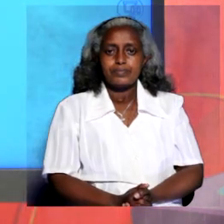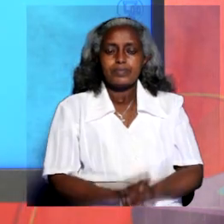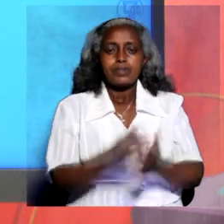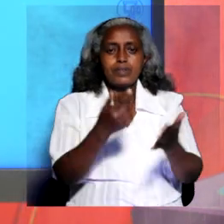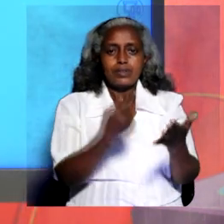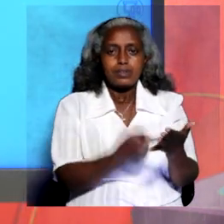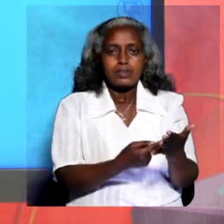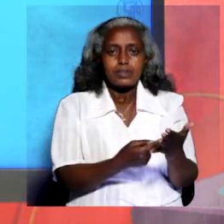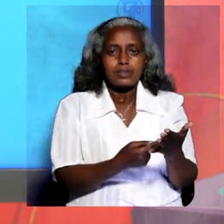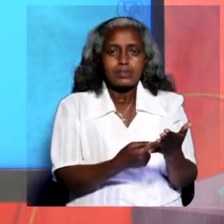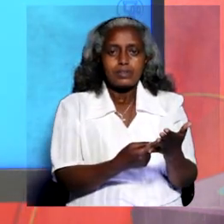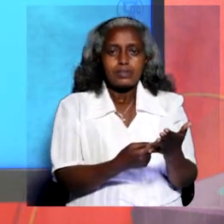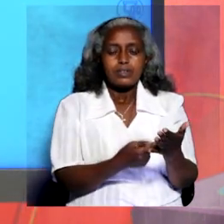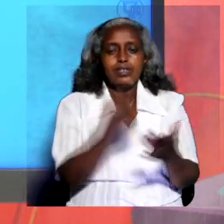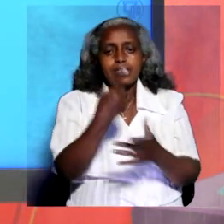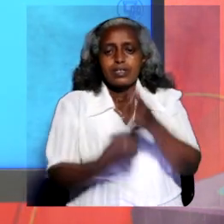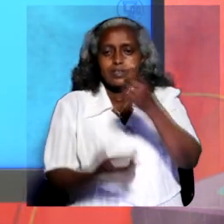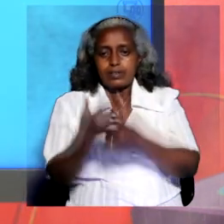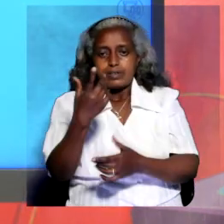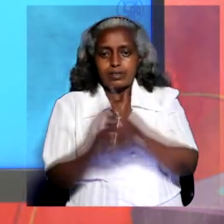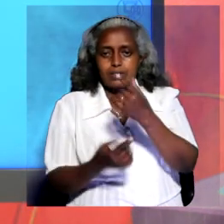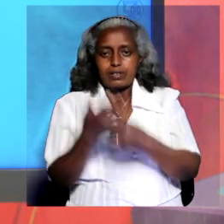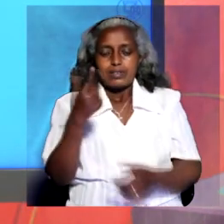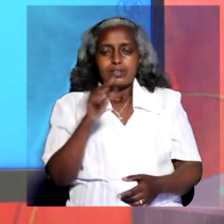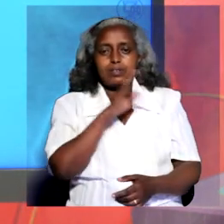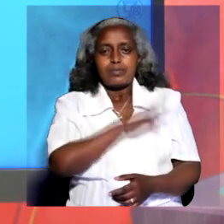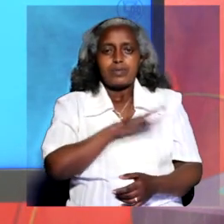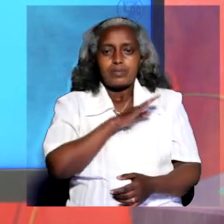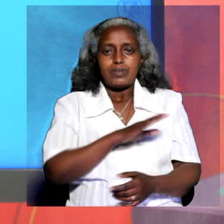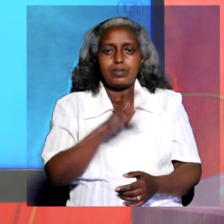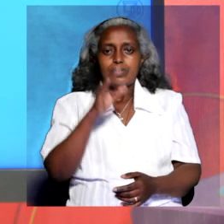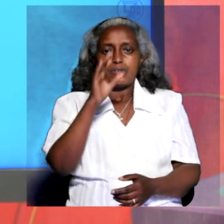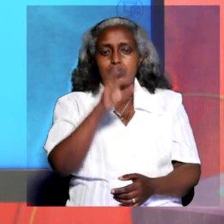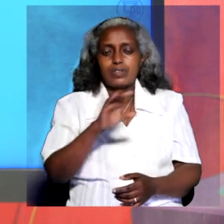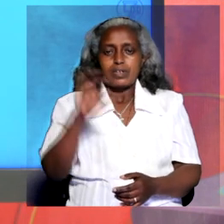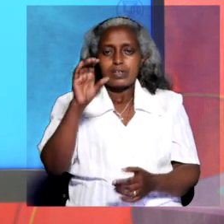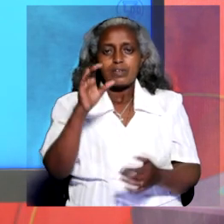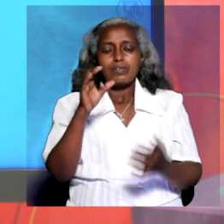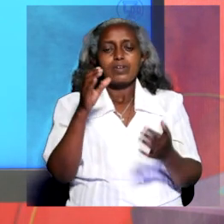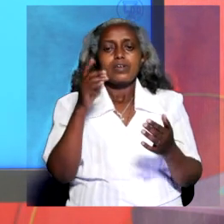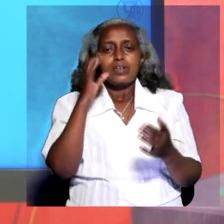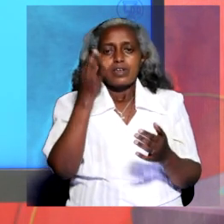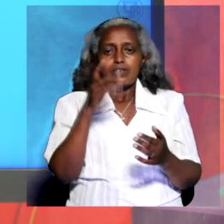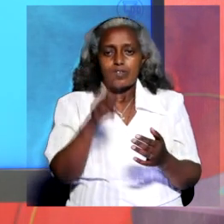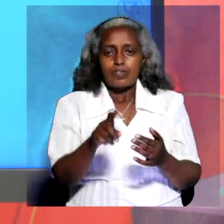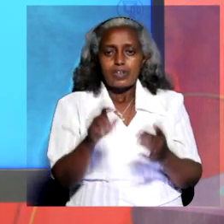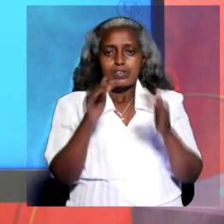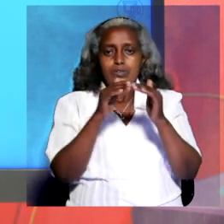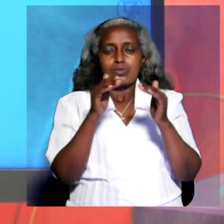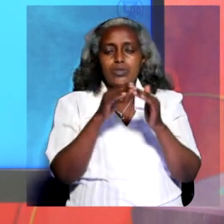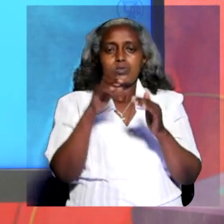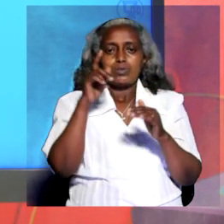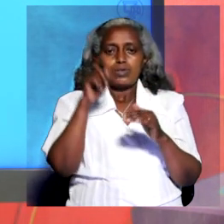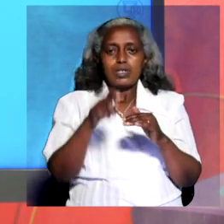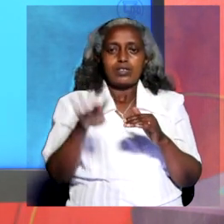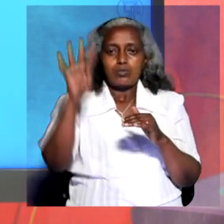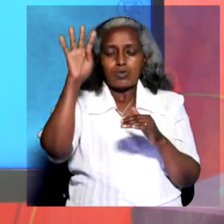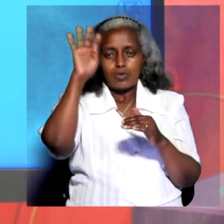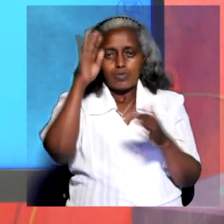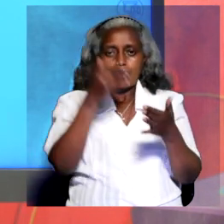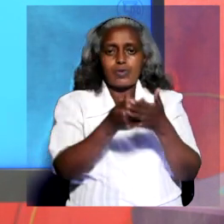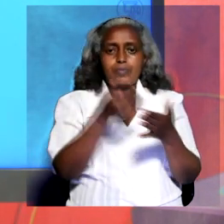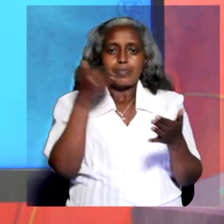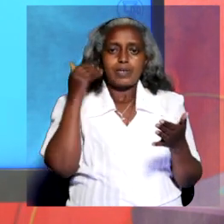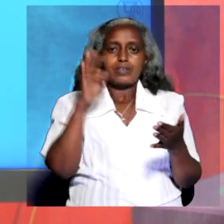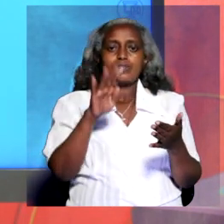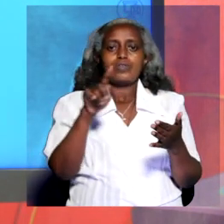Here, discuss the behavior of the curve f of x is equal to x to the power of 4